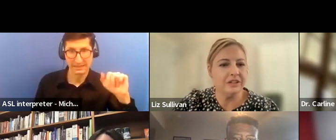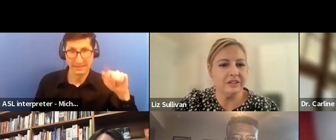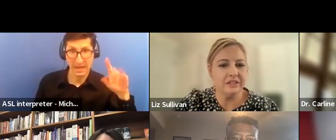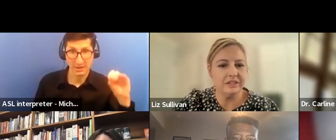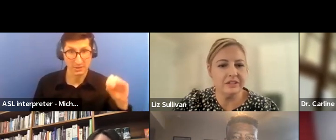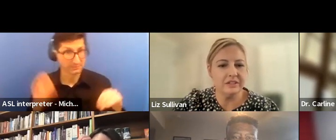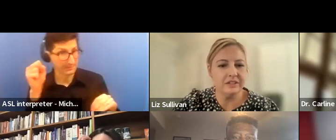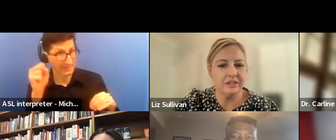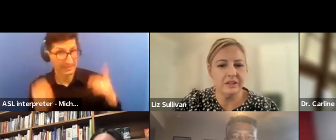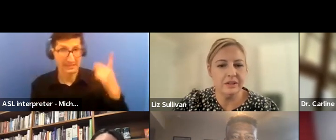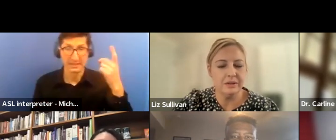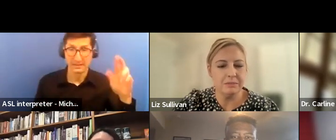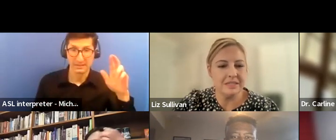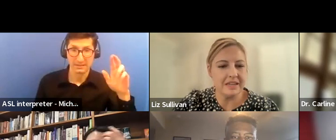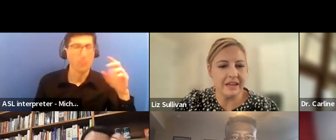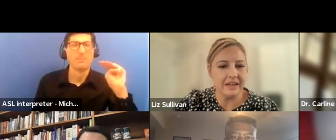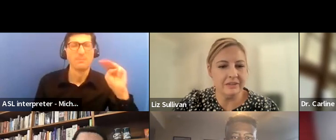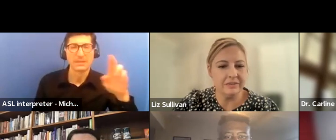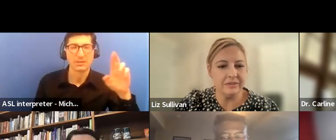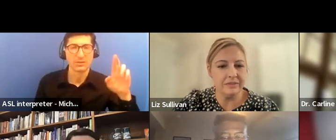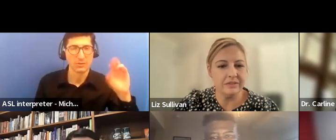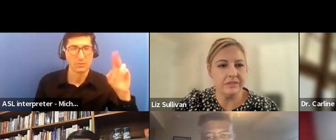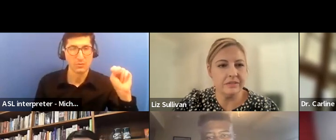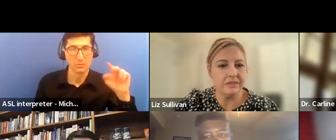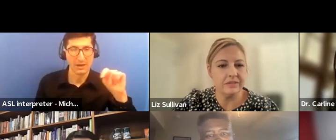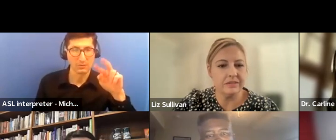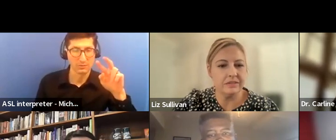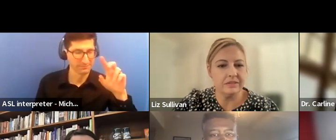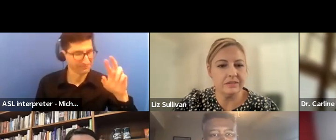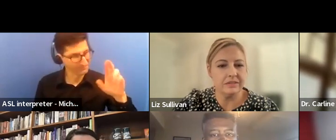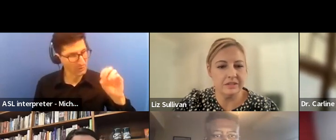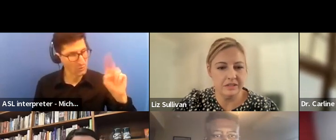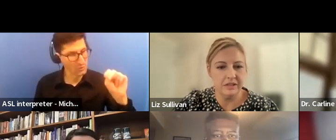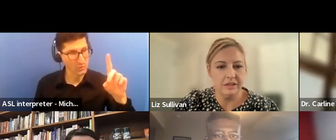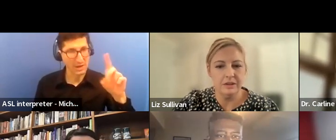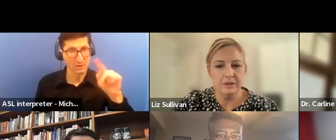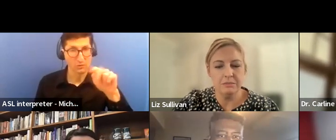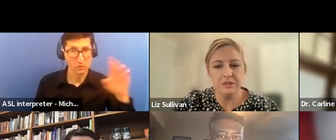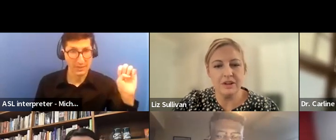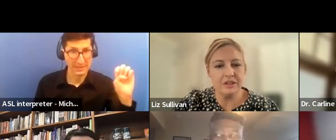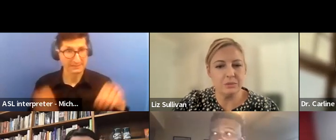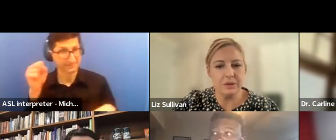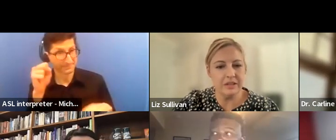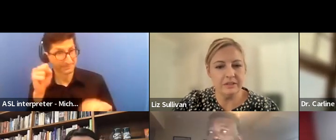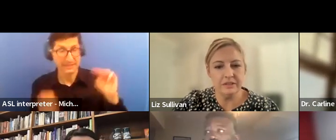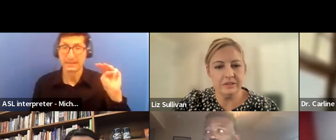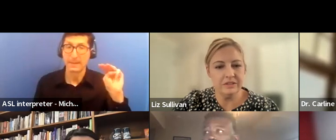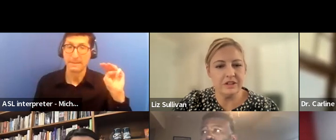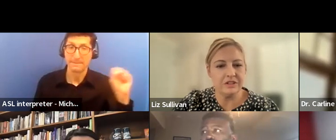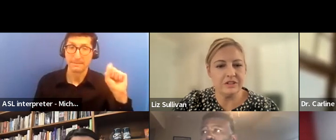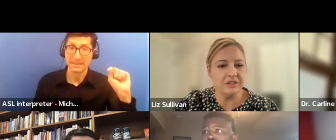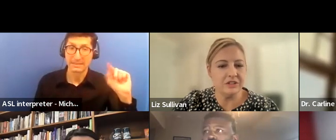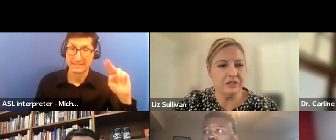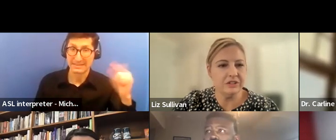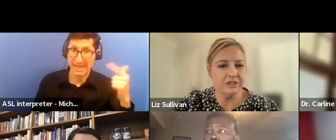Roundtree, Yes. Ms. Tang, Yes. Mr. Valenzuela,